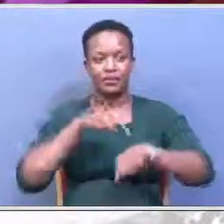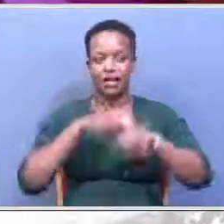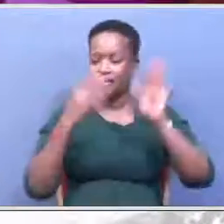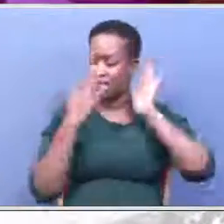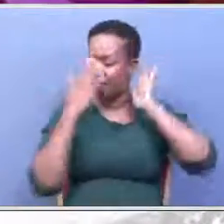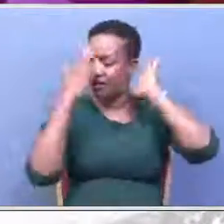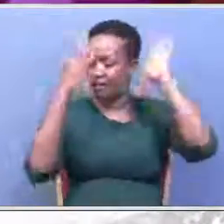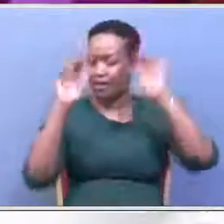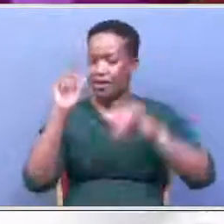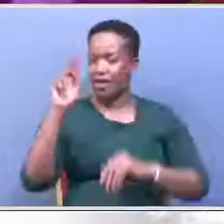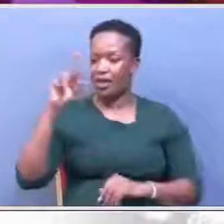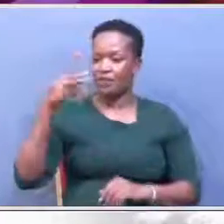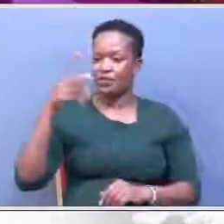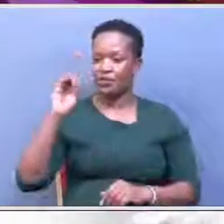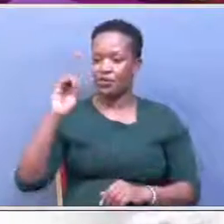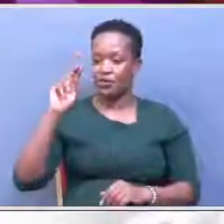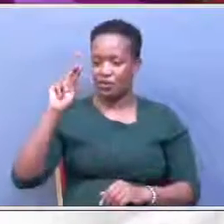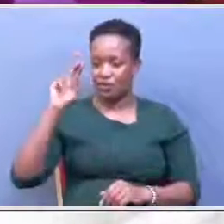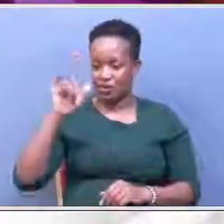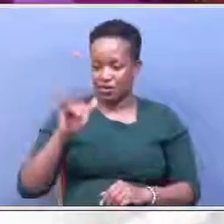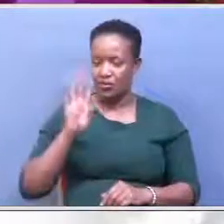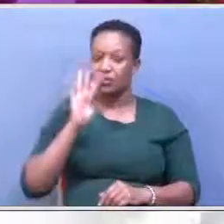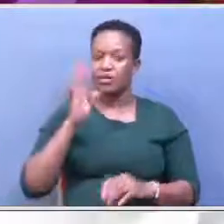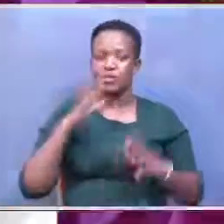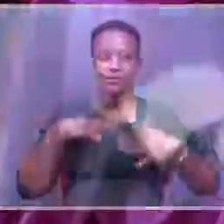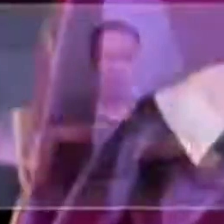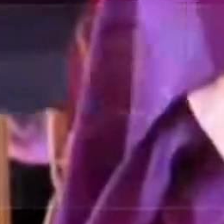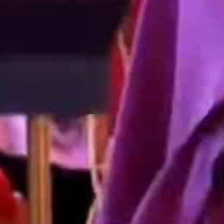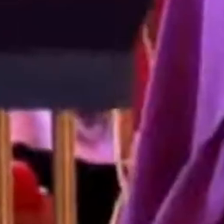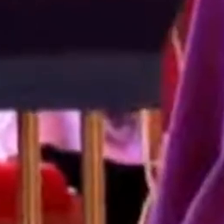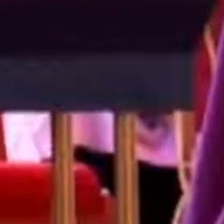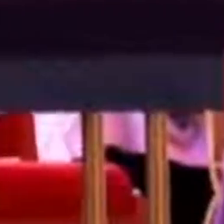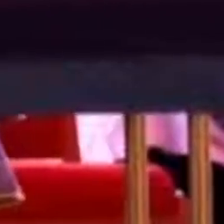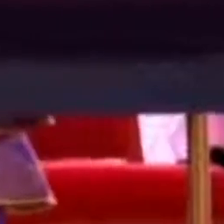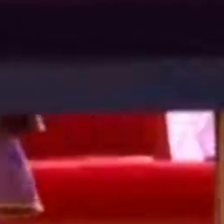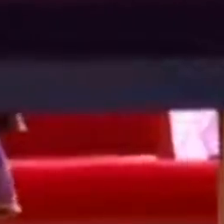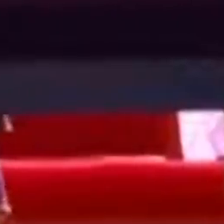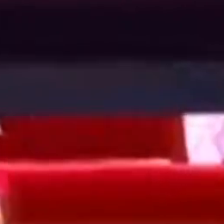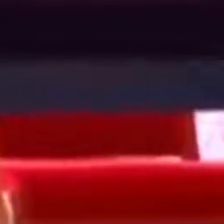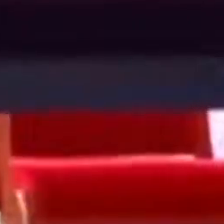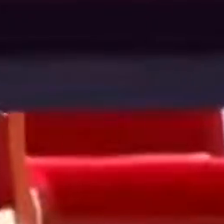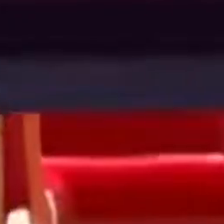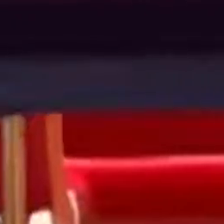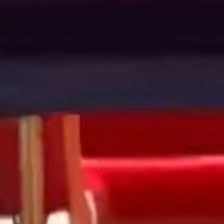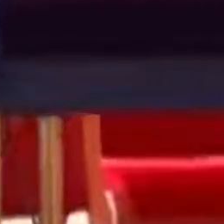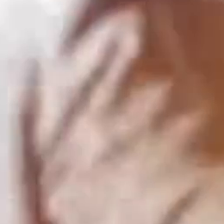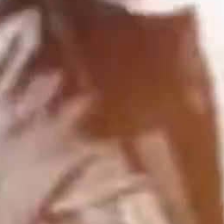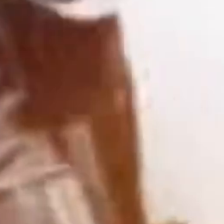Muheria was addressing the mourners. Paul Kirobi, TV 47.